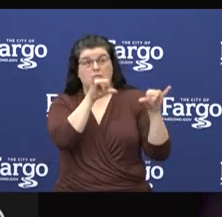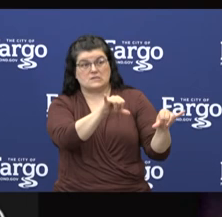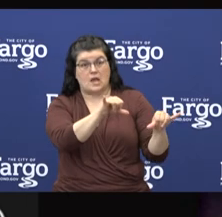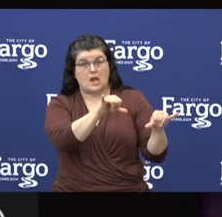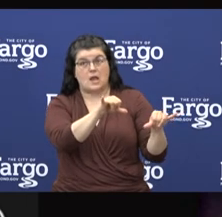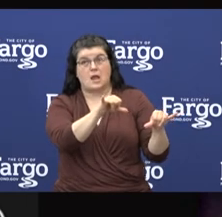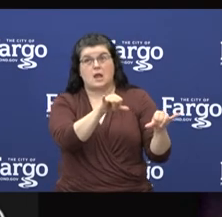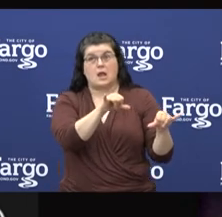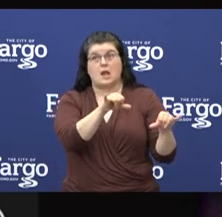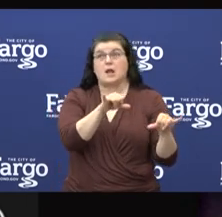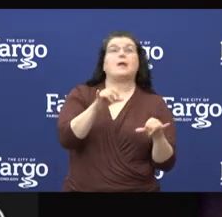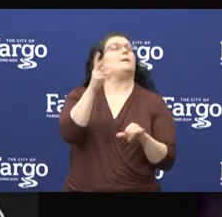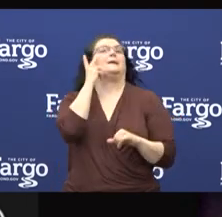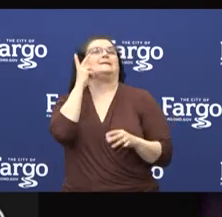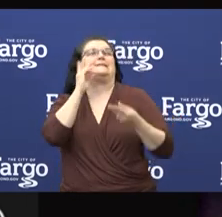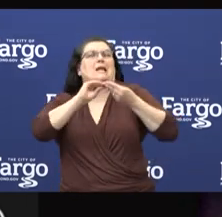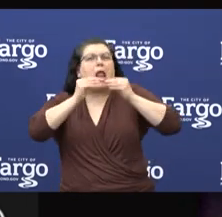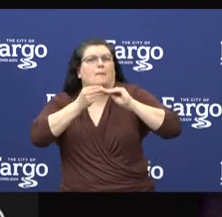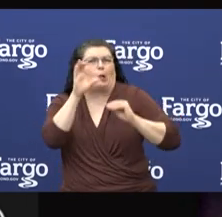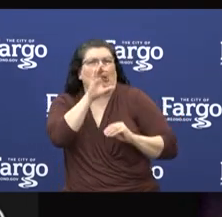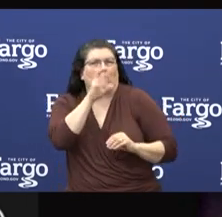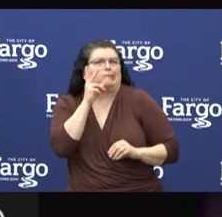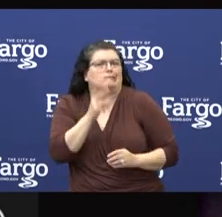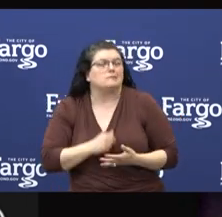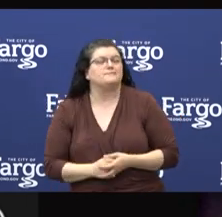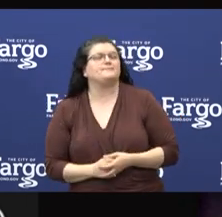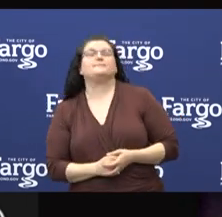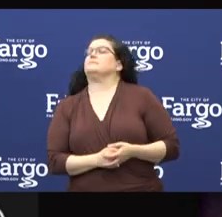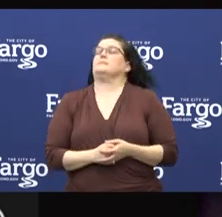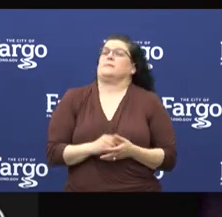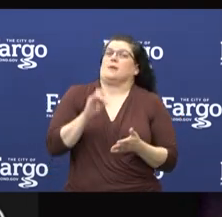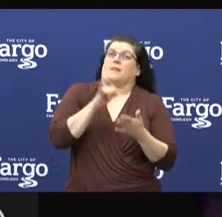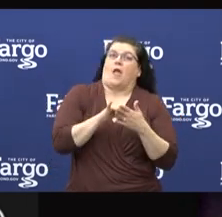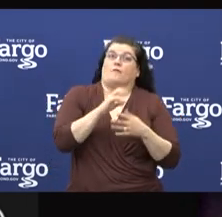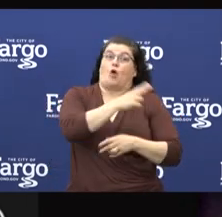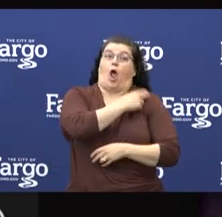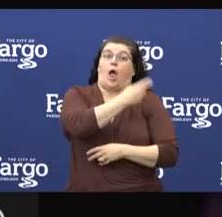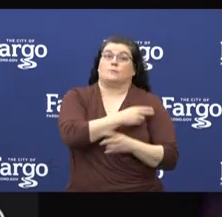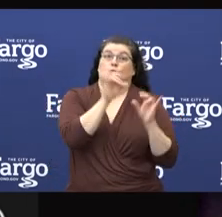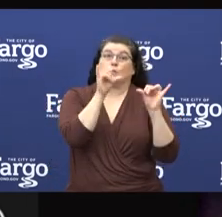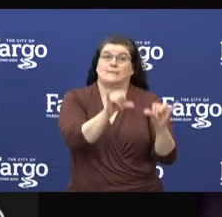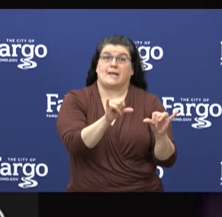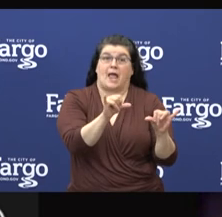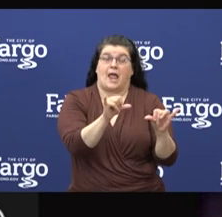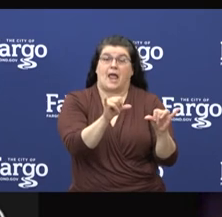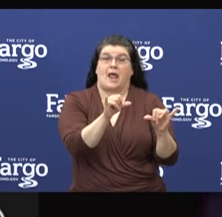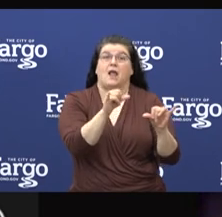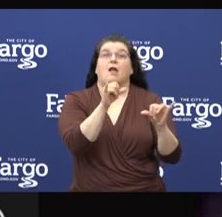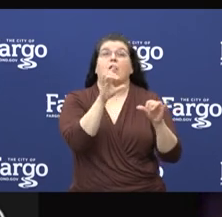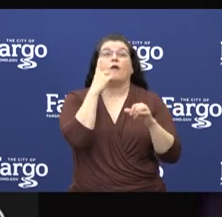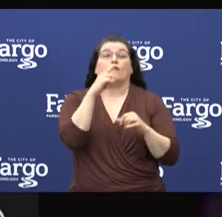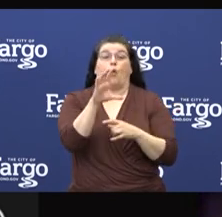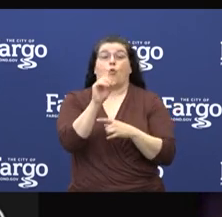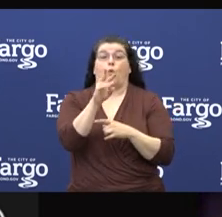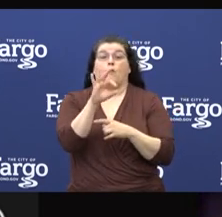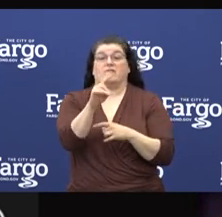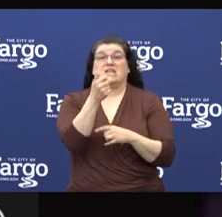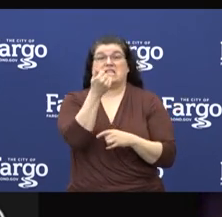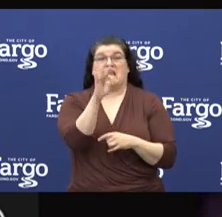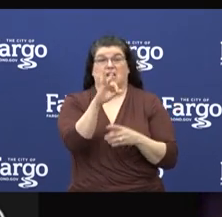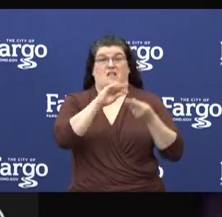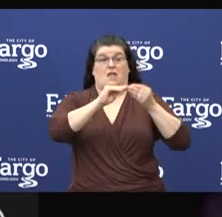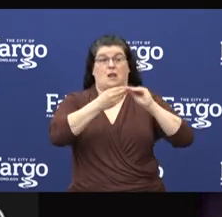let me get to my spot here. Currently, our hospital capacity to treat individuals who develop complications treated to COVID-19 is